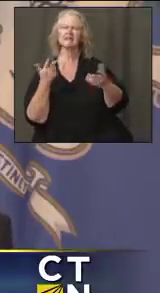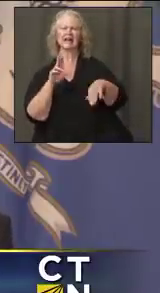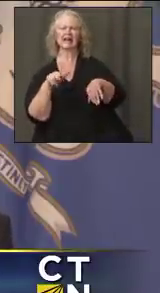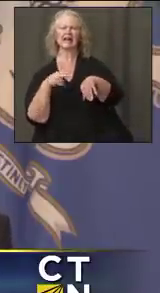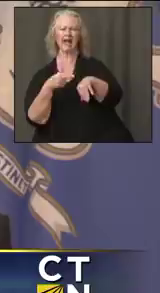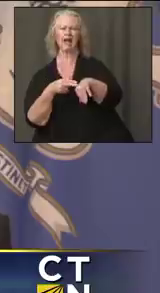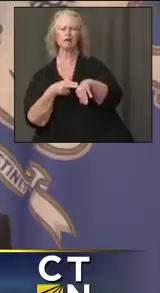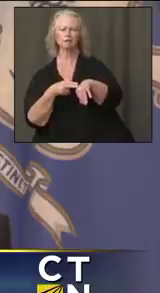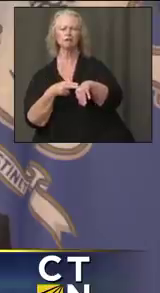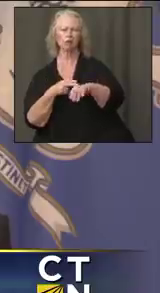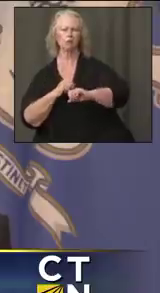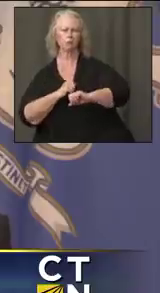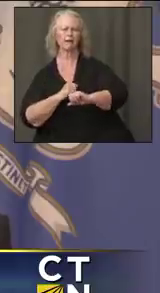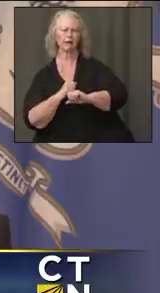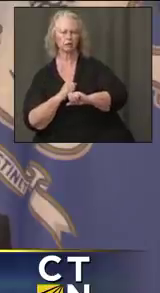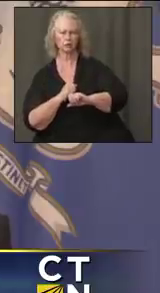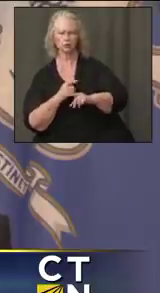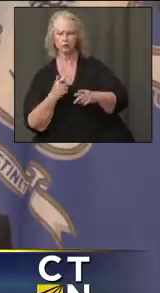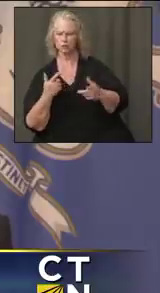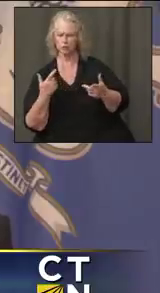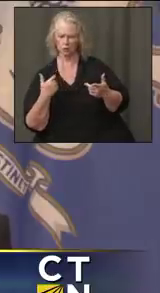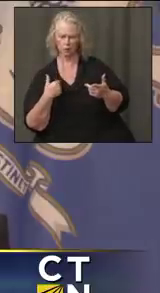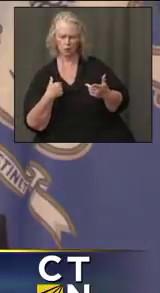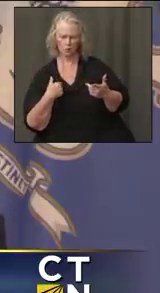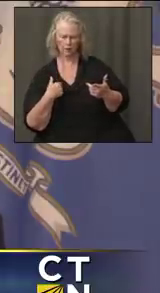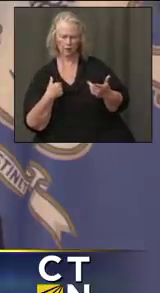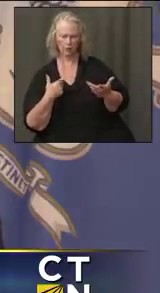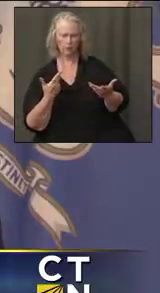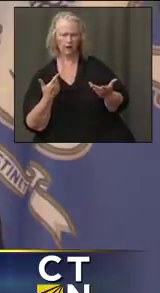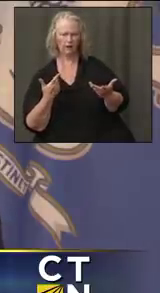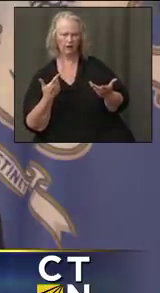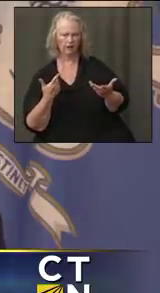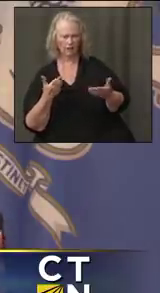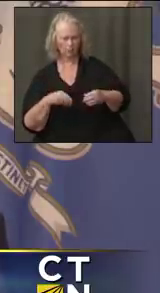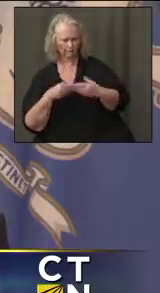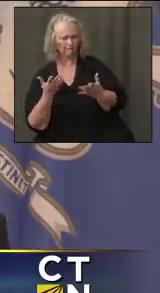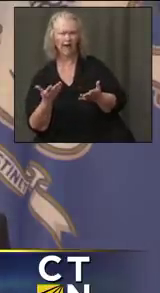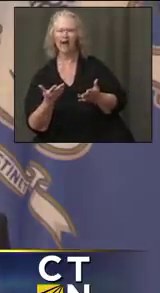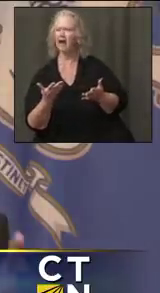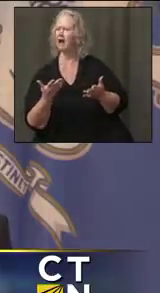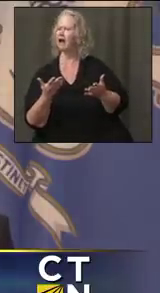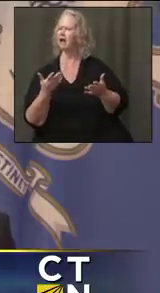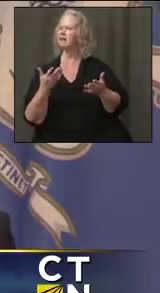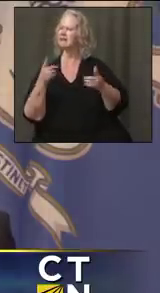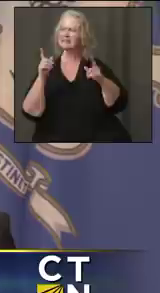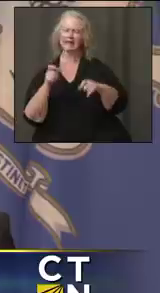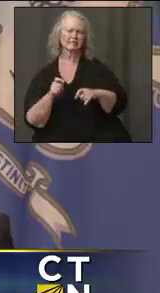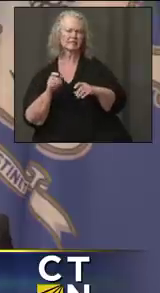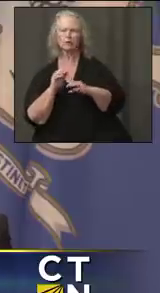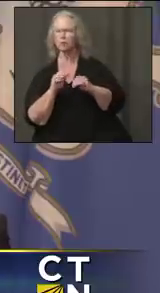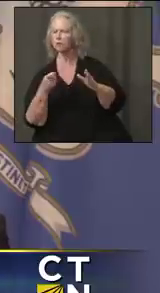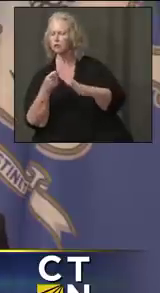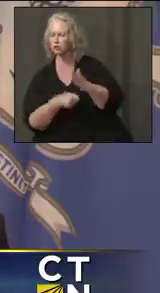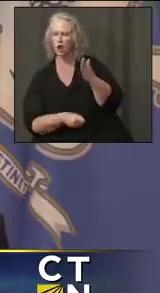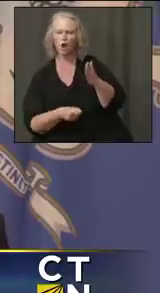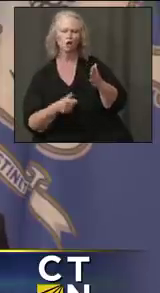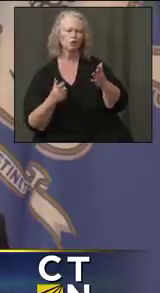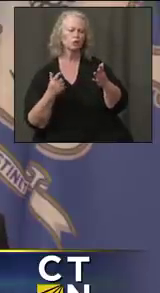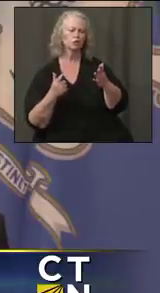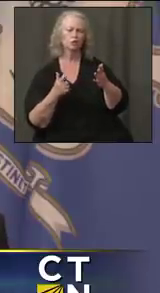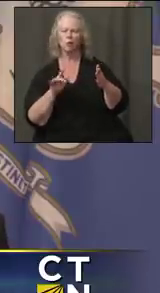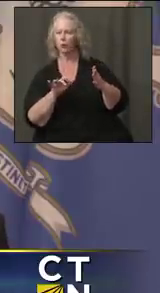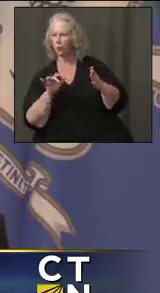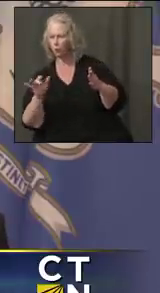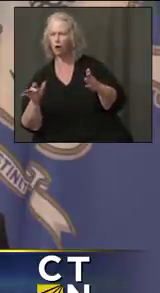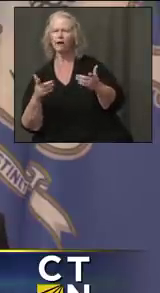We take care of anybody in that situation, not only free testing, free treatment, quarantine, place to stay, that's